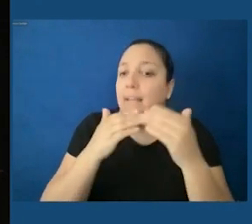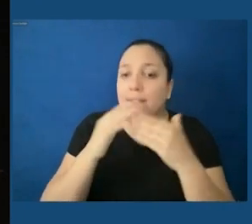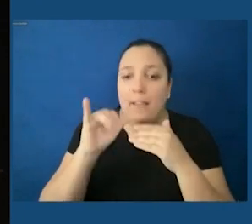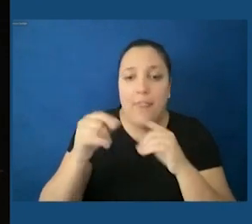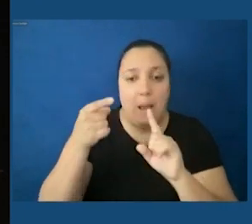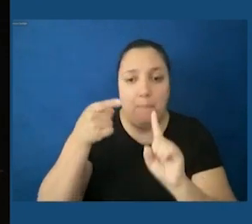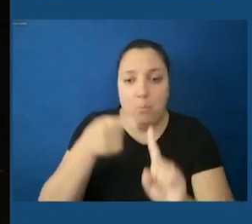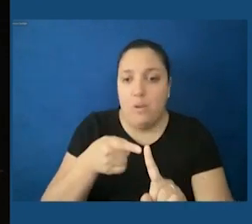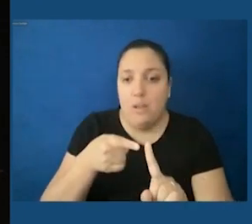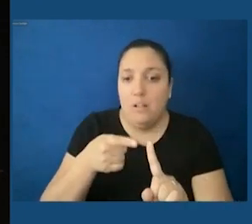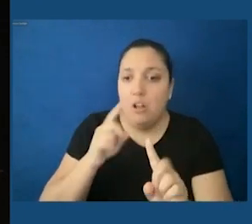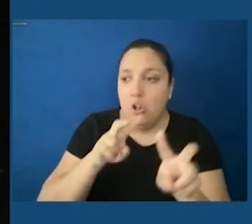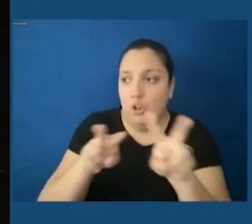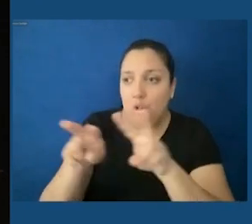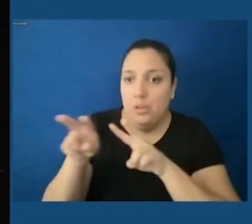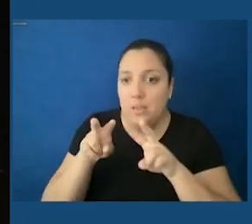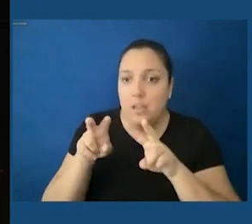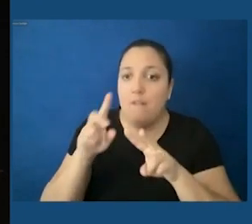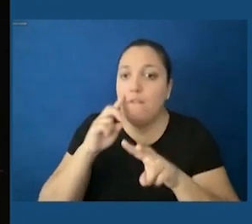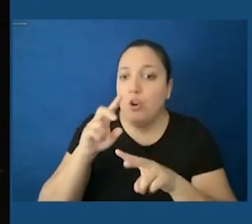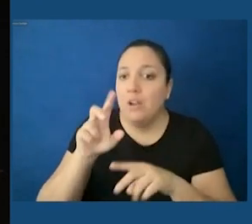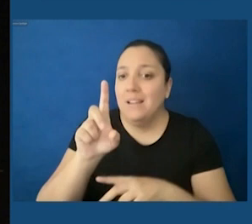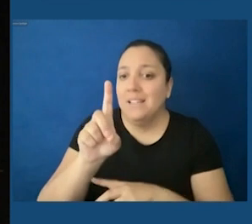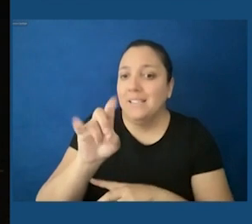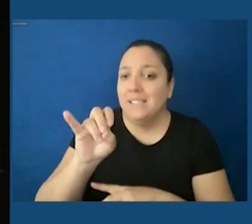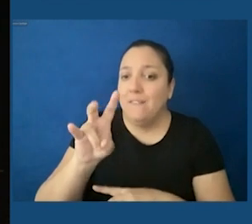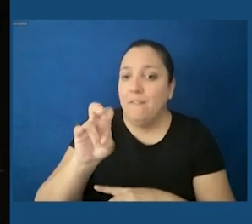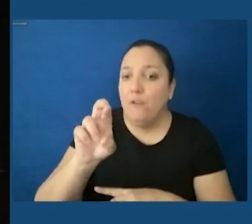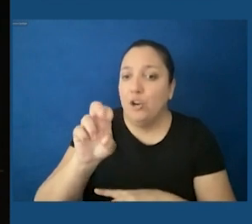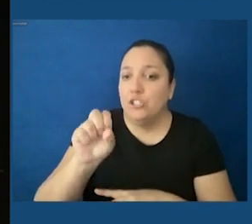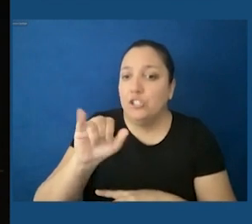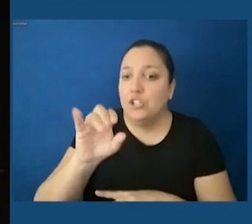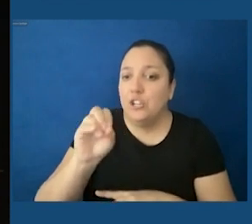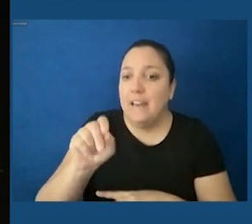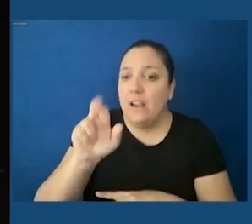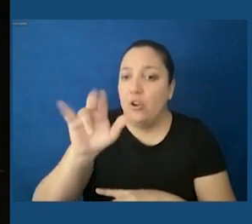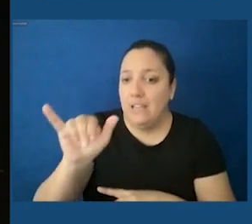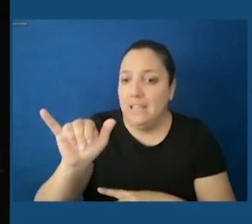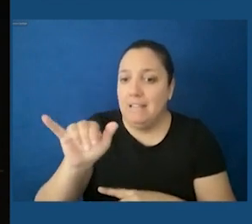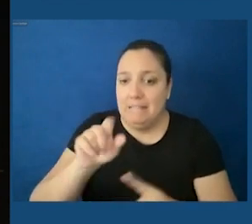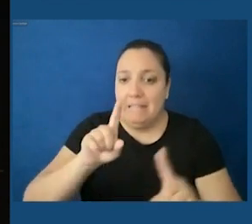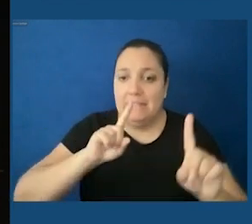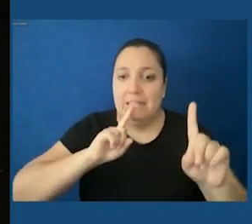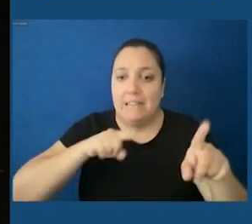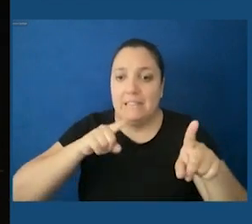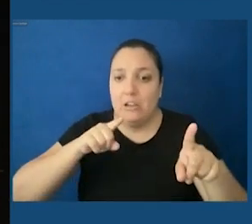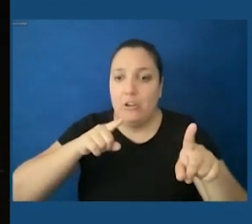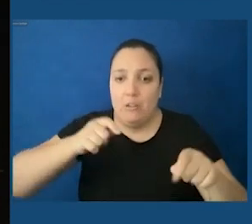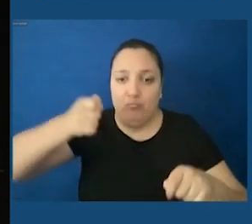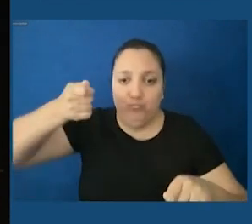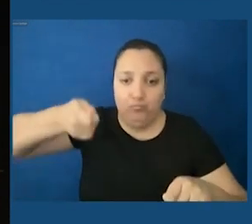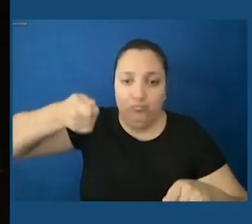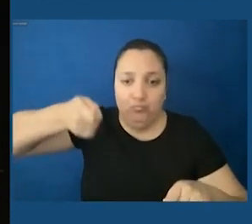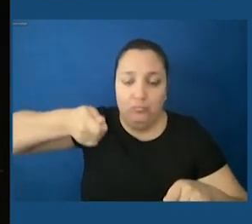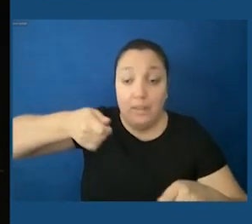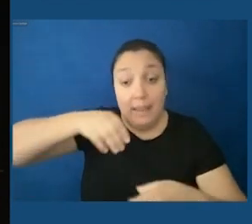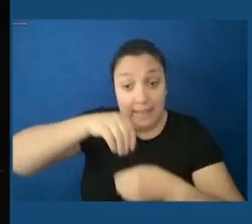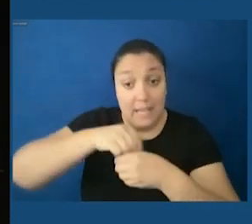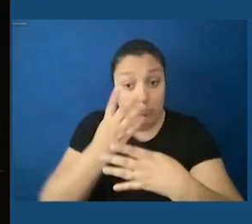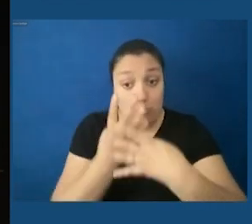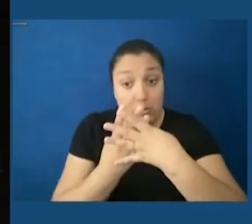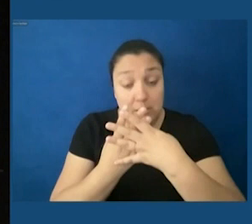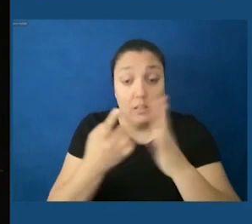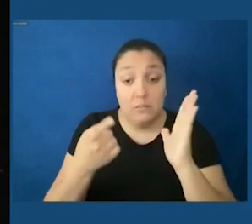Looking at opportunities for diversionary sentencing programs or in prison. Some individuals may go